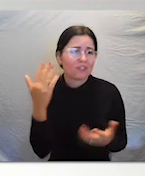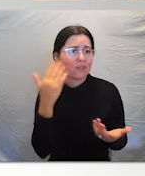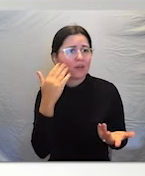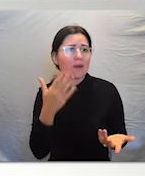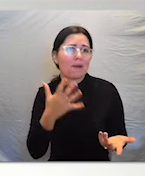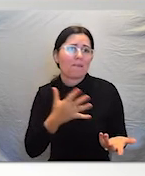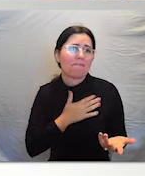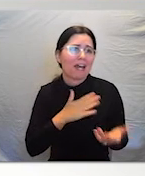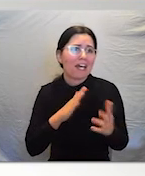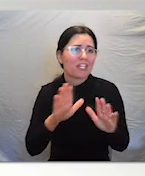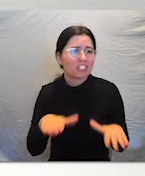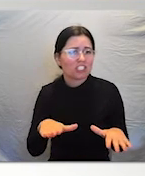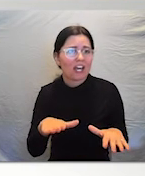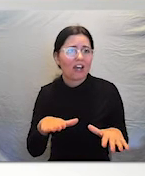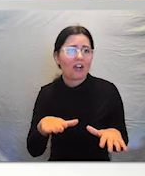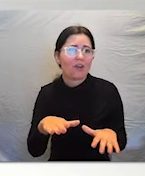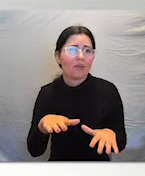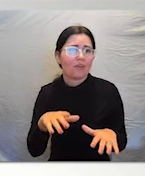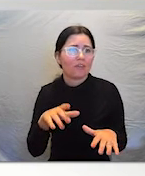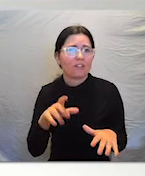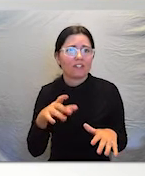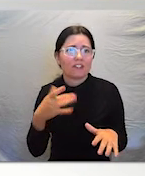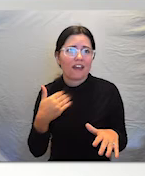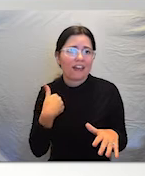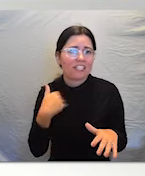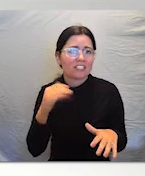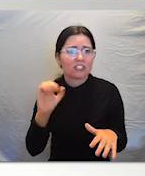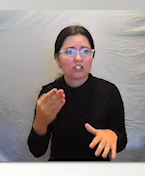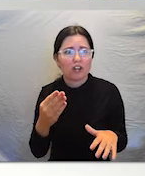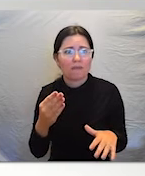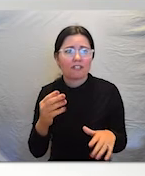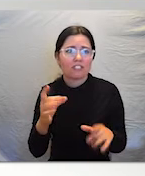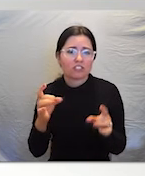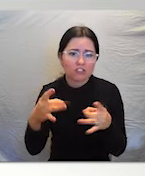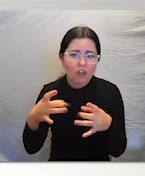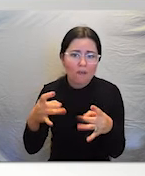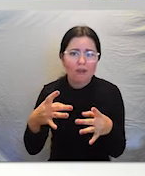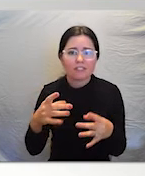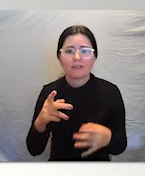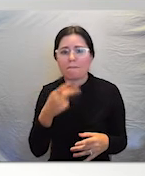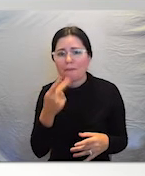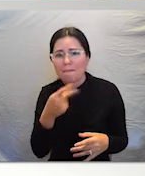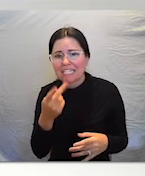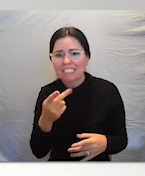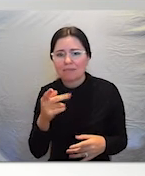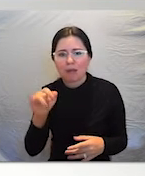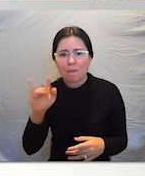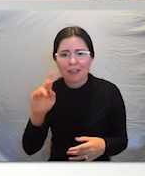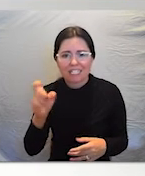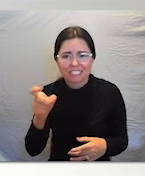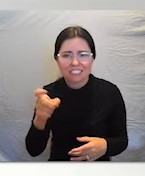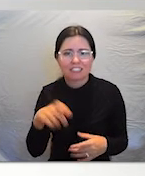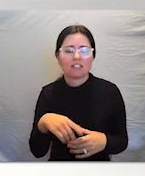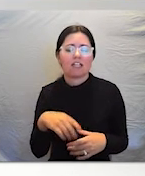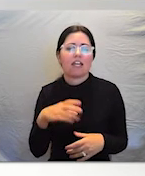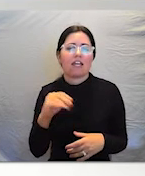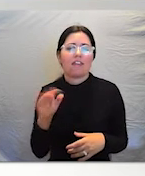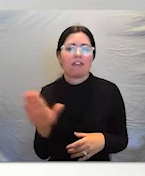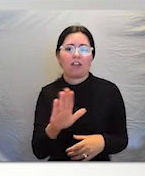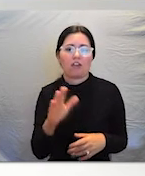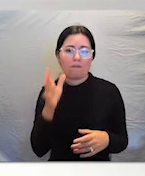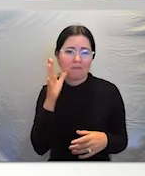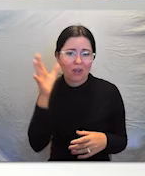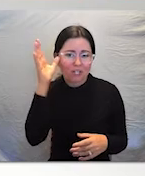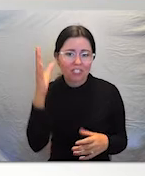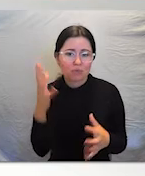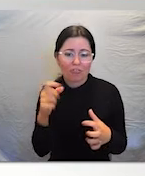just got a job at Starbucks or Publix, but the parent would like them to see them move up instead